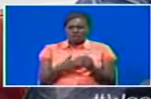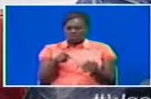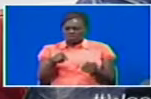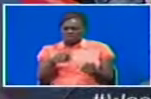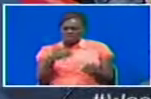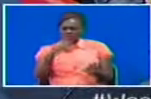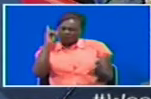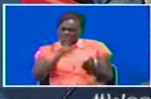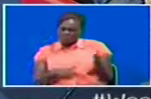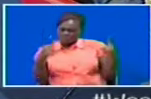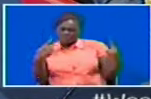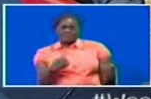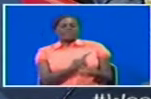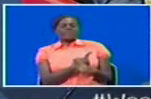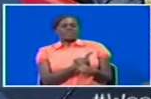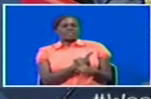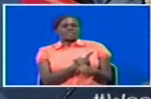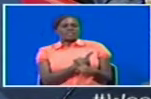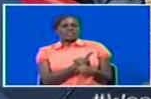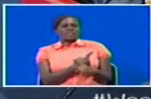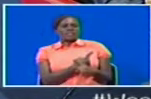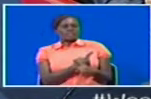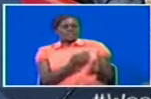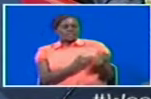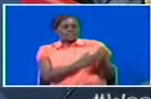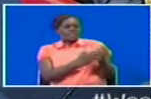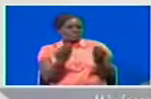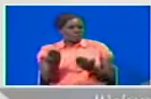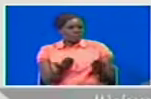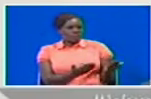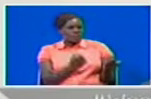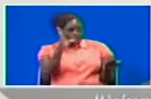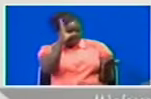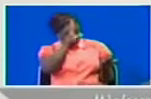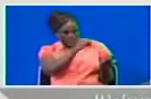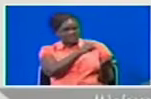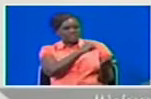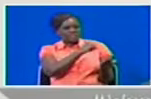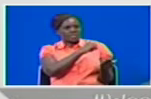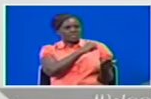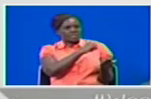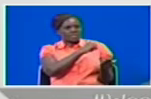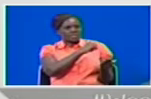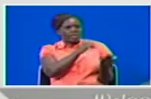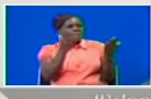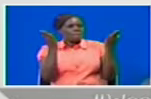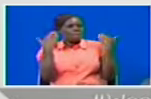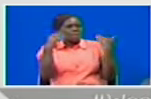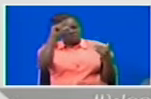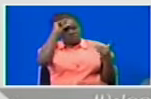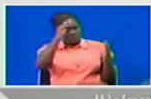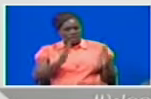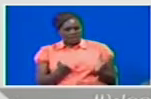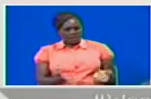you have that will bring that leadership that you say is missing in the Meru governorship right